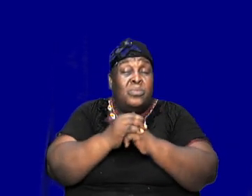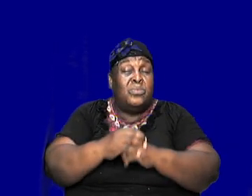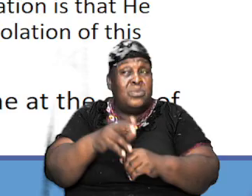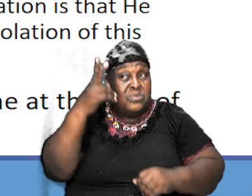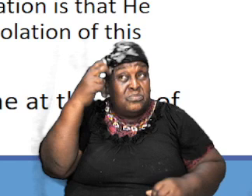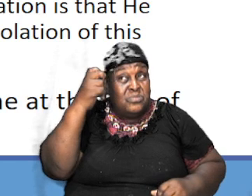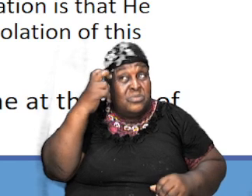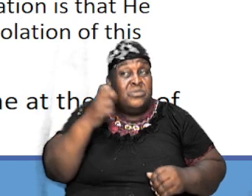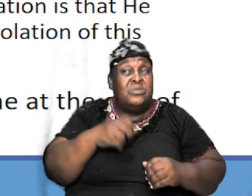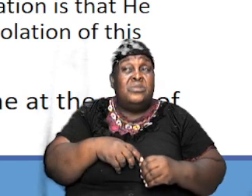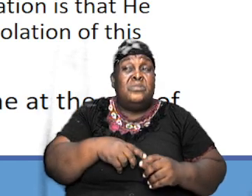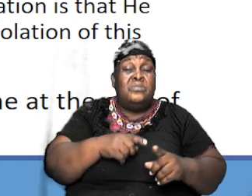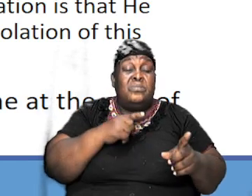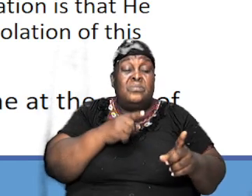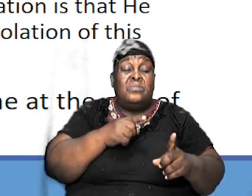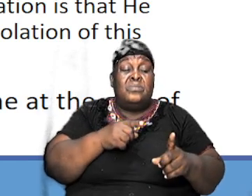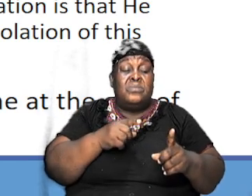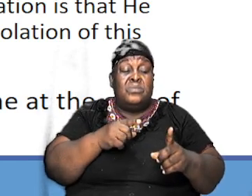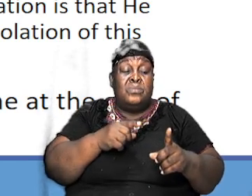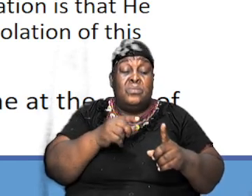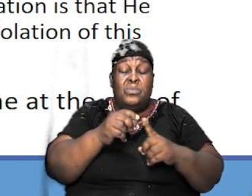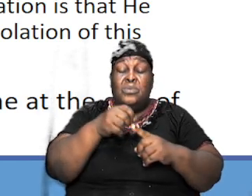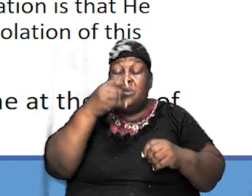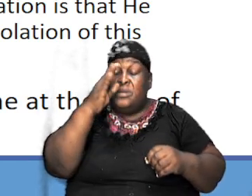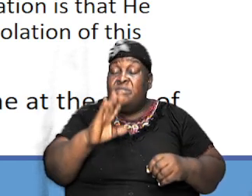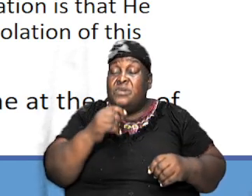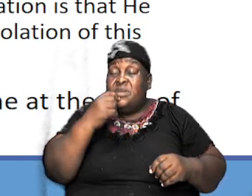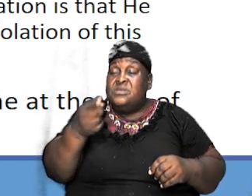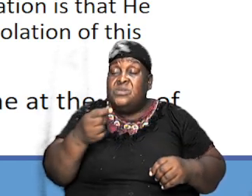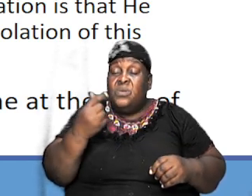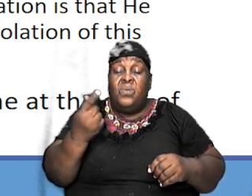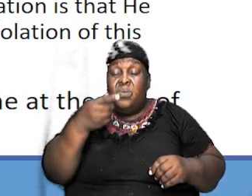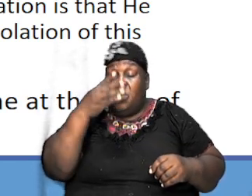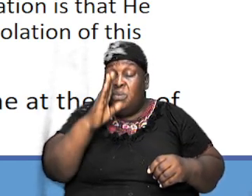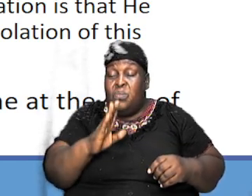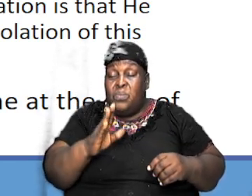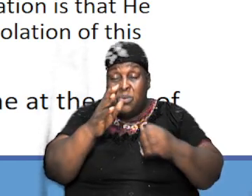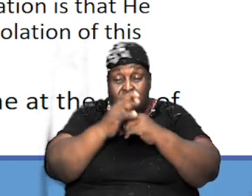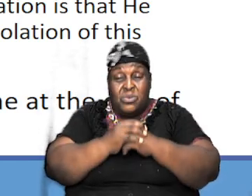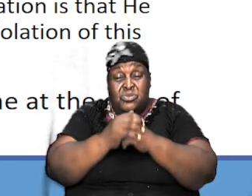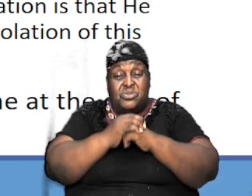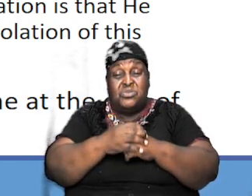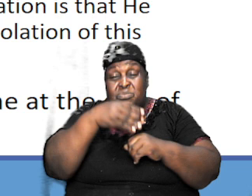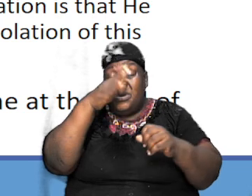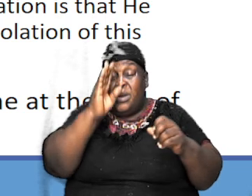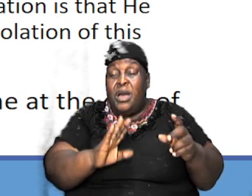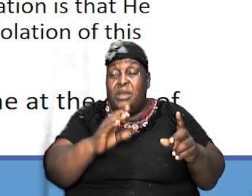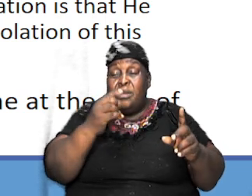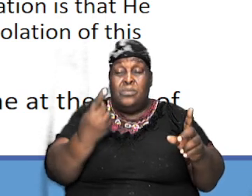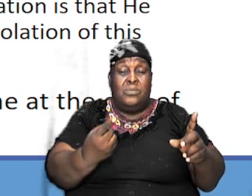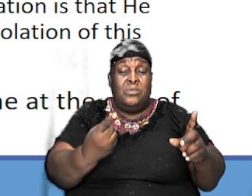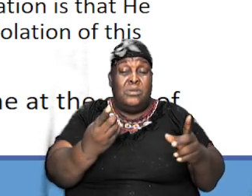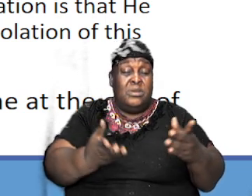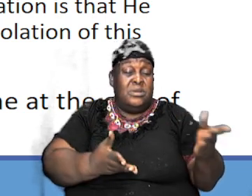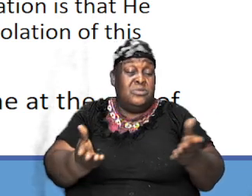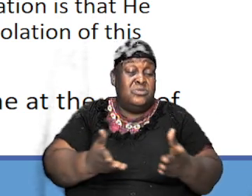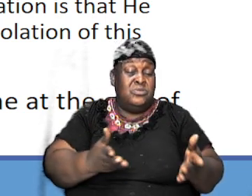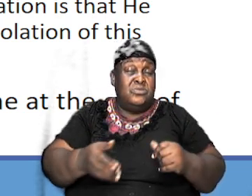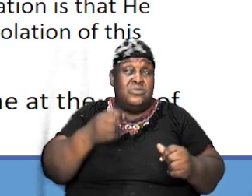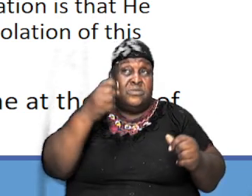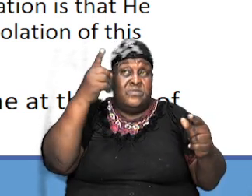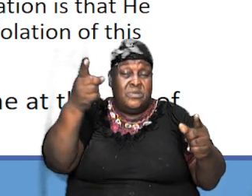say that I should only worship the Lord. And I should only serve him.